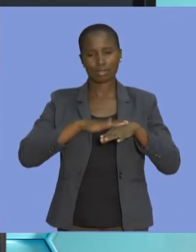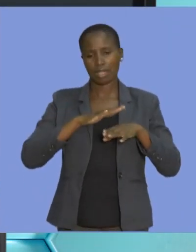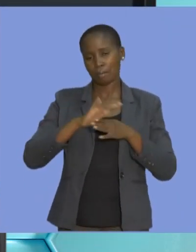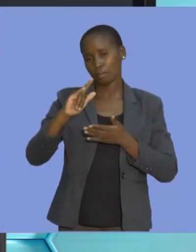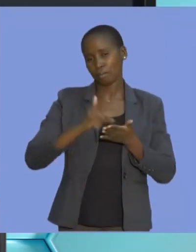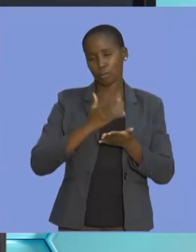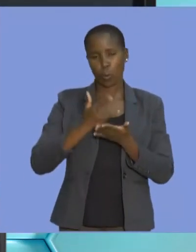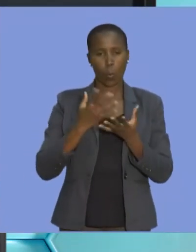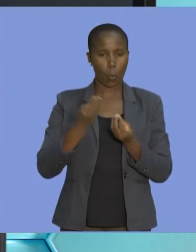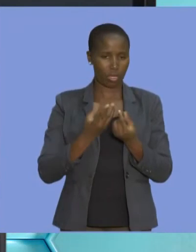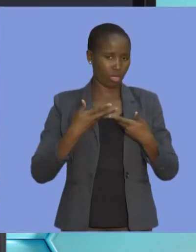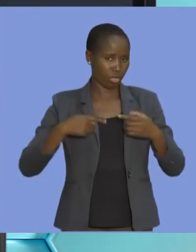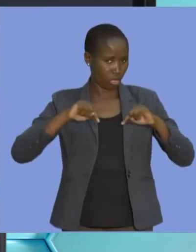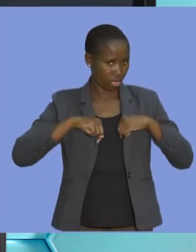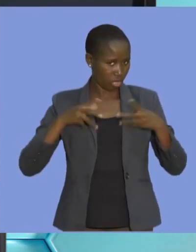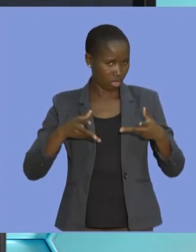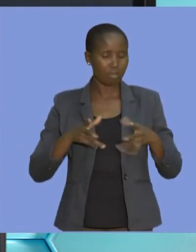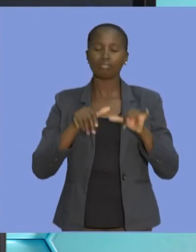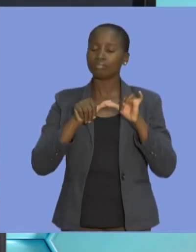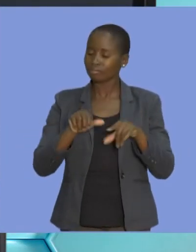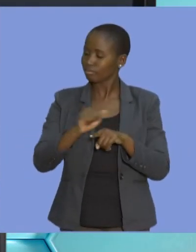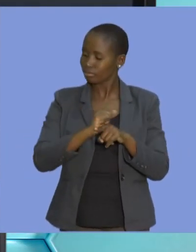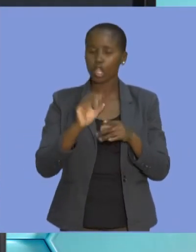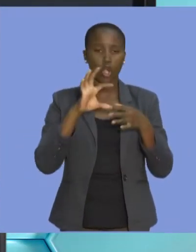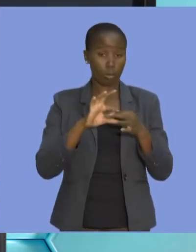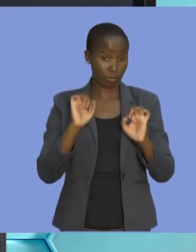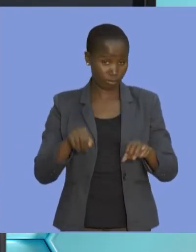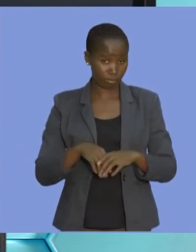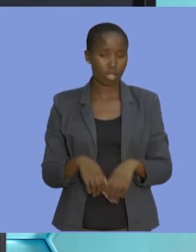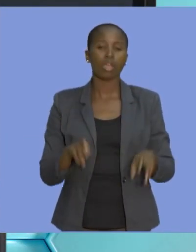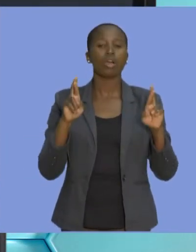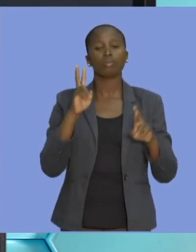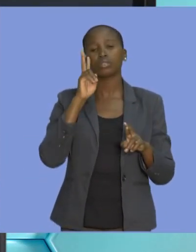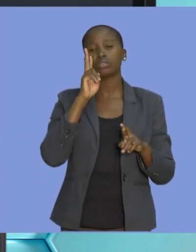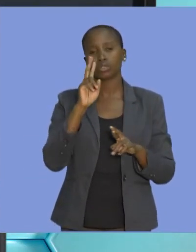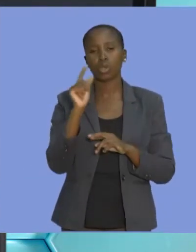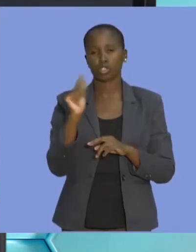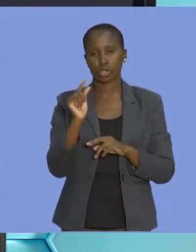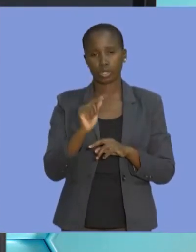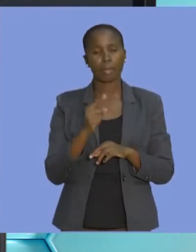working hard at home. We hope to see you soon, and this is bye from us.